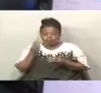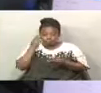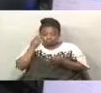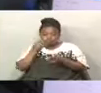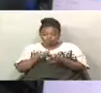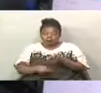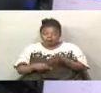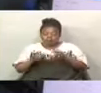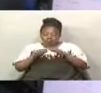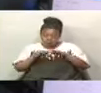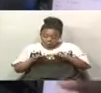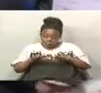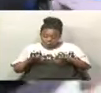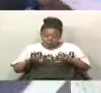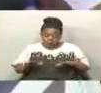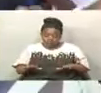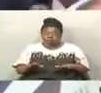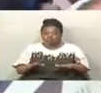kiki ekiri ku ground